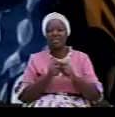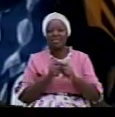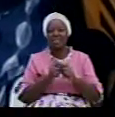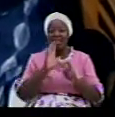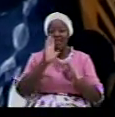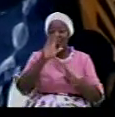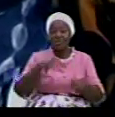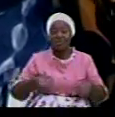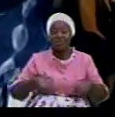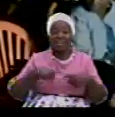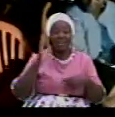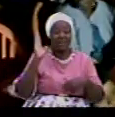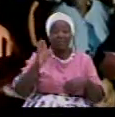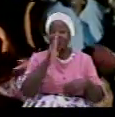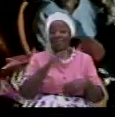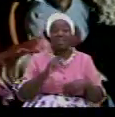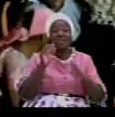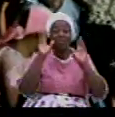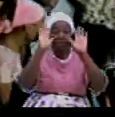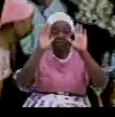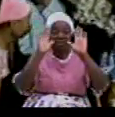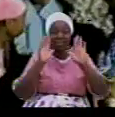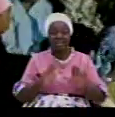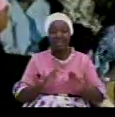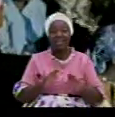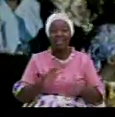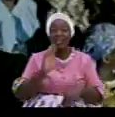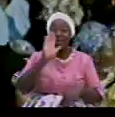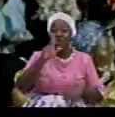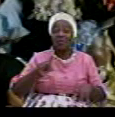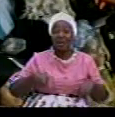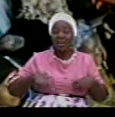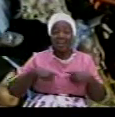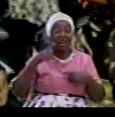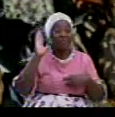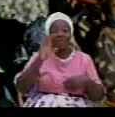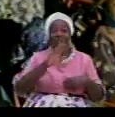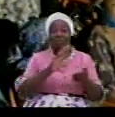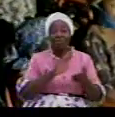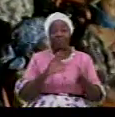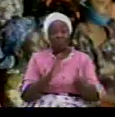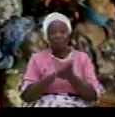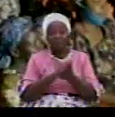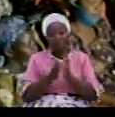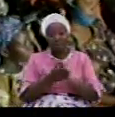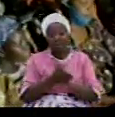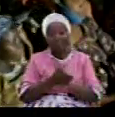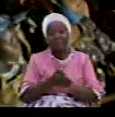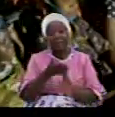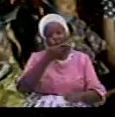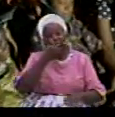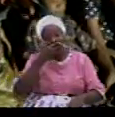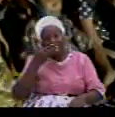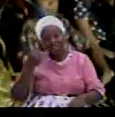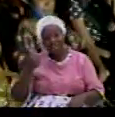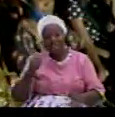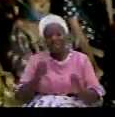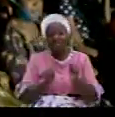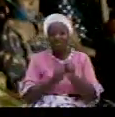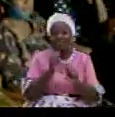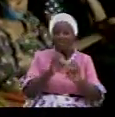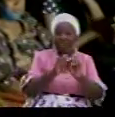life will be a wonder. Your life will become better, brighter,